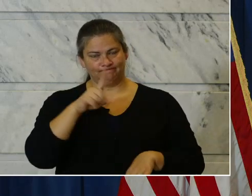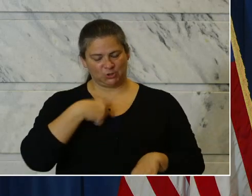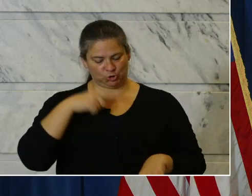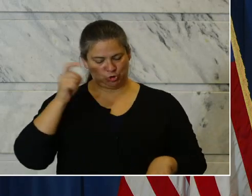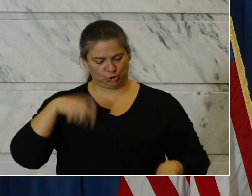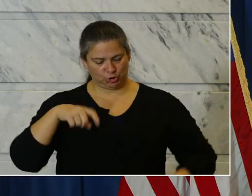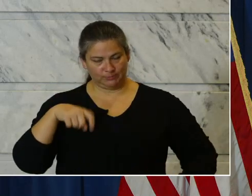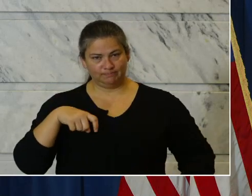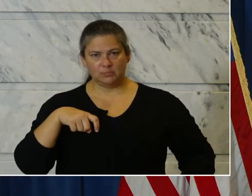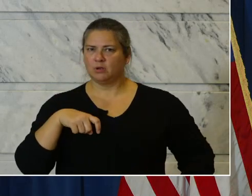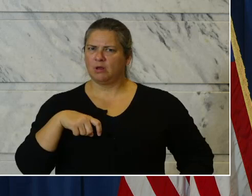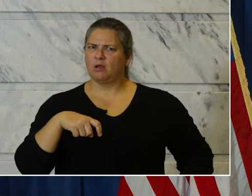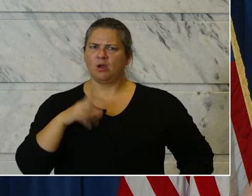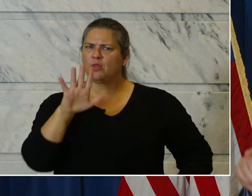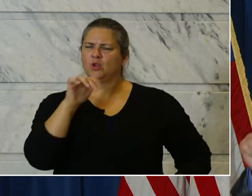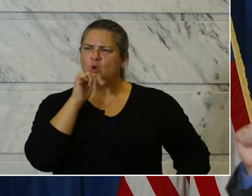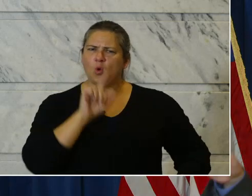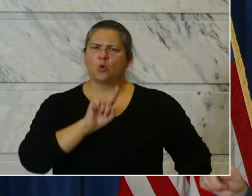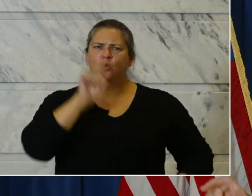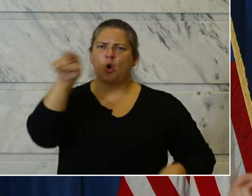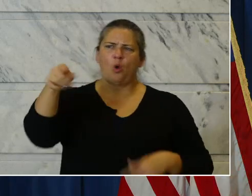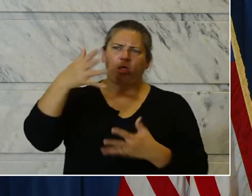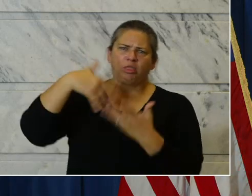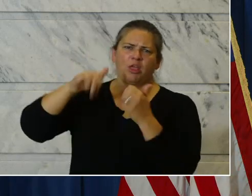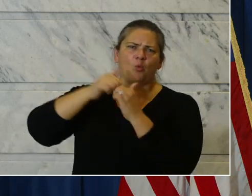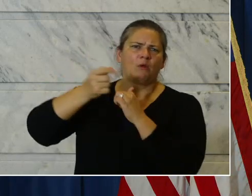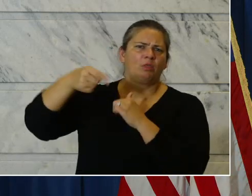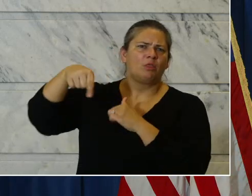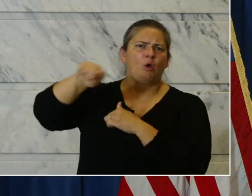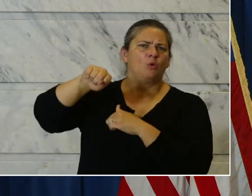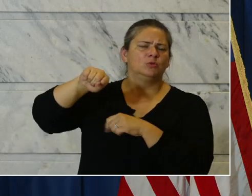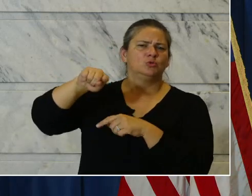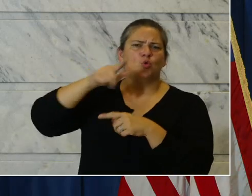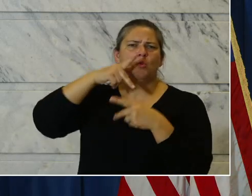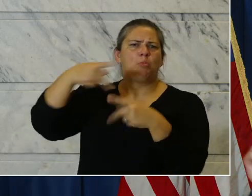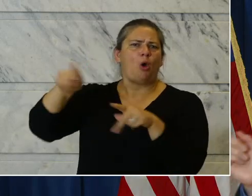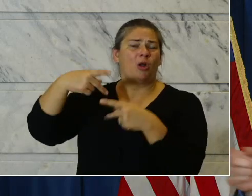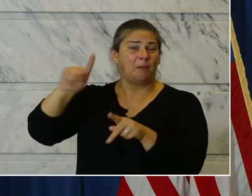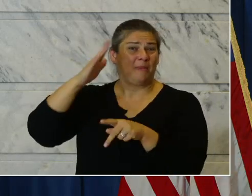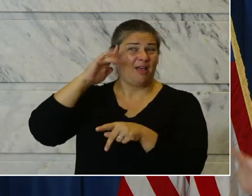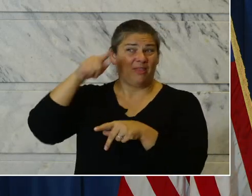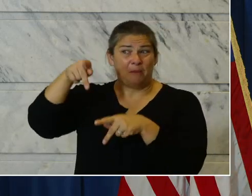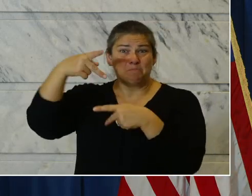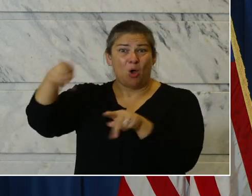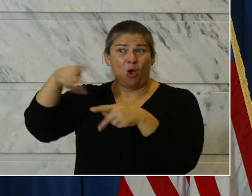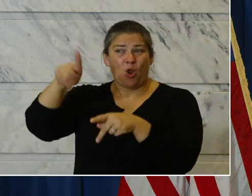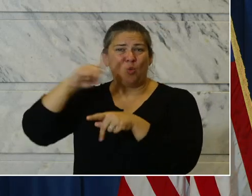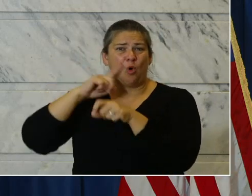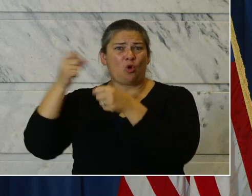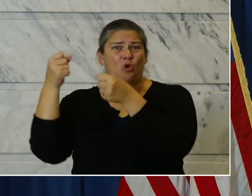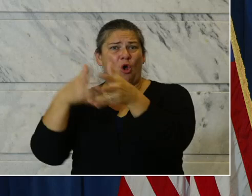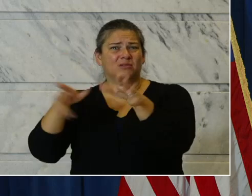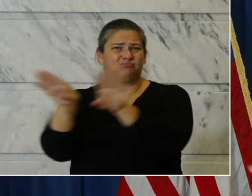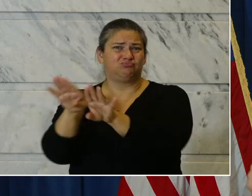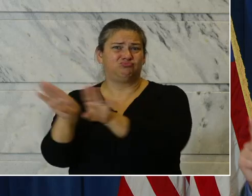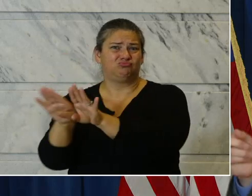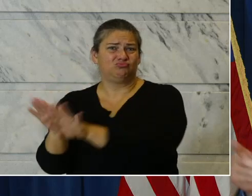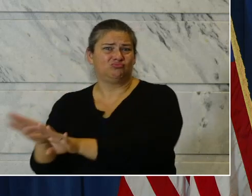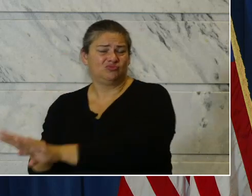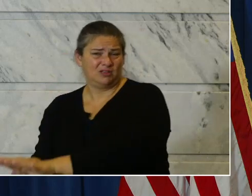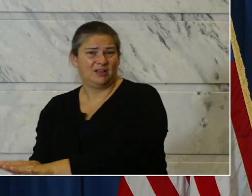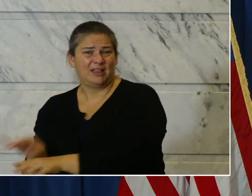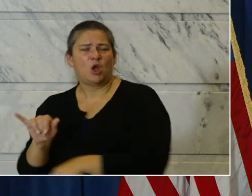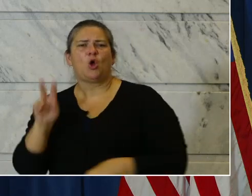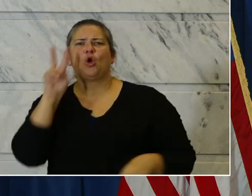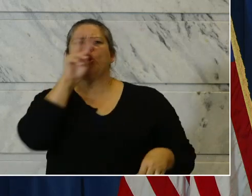hang out with those kids who are partying at college, because those are the ones who are going to get your schools all shut down. So if you looked at what happened around the United States and at